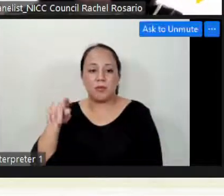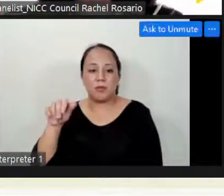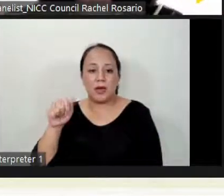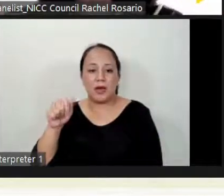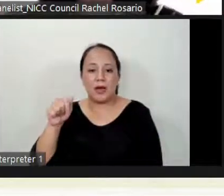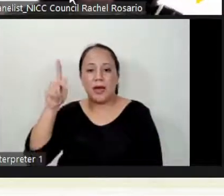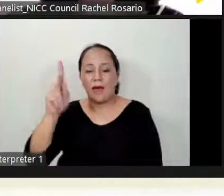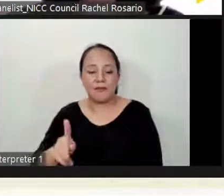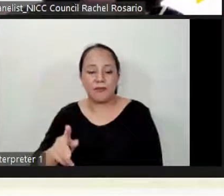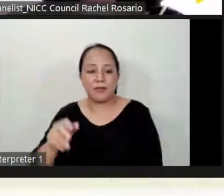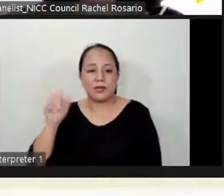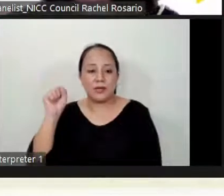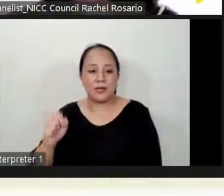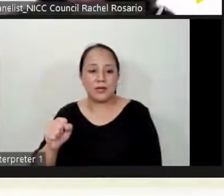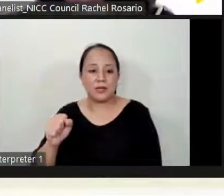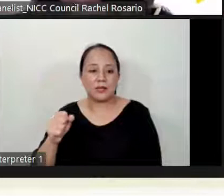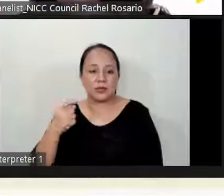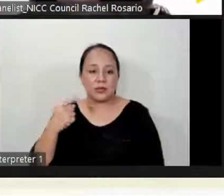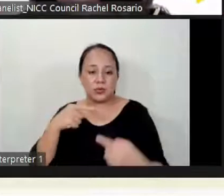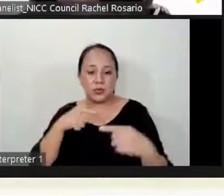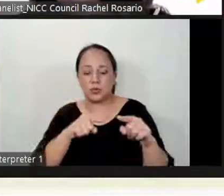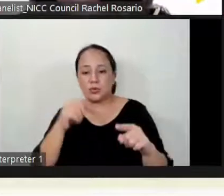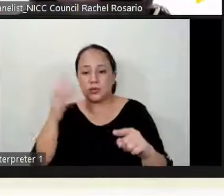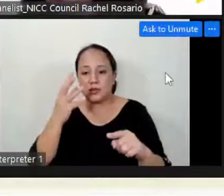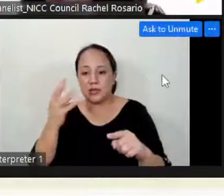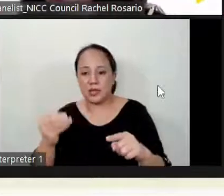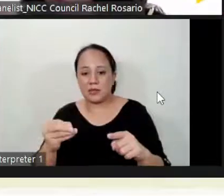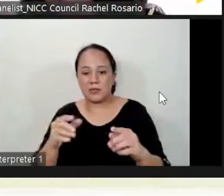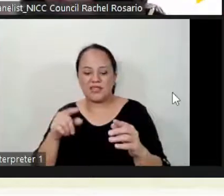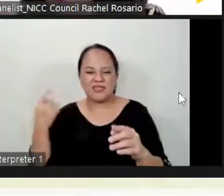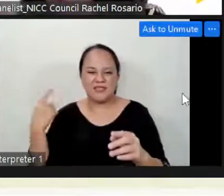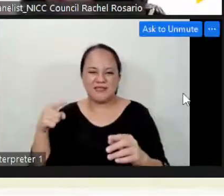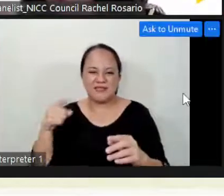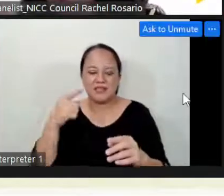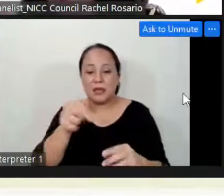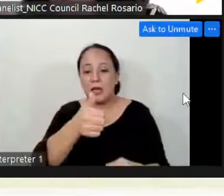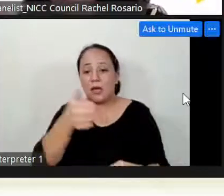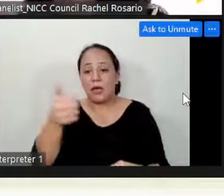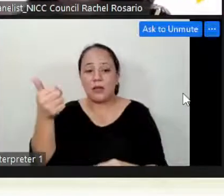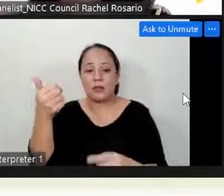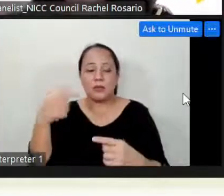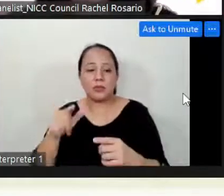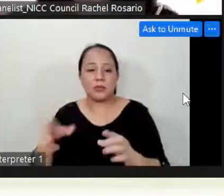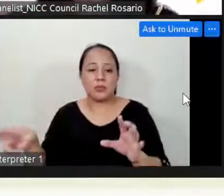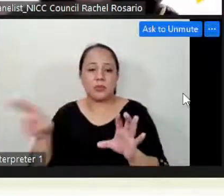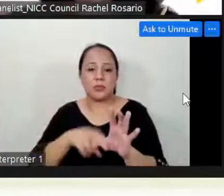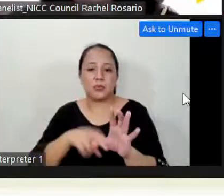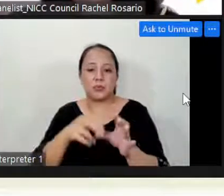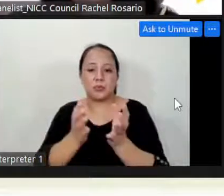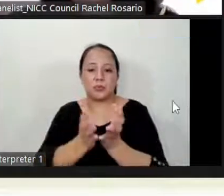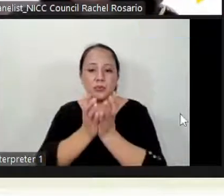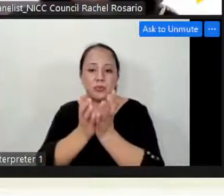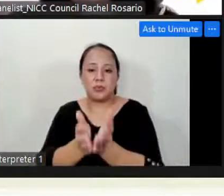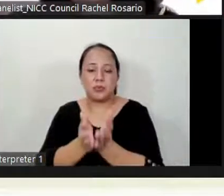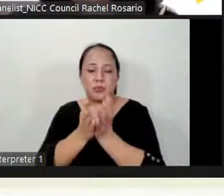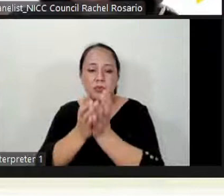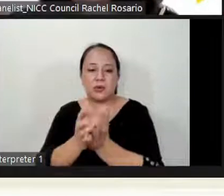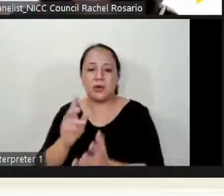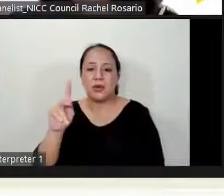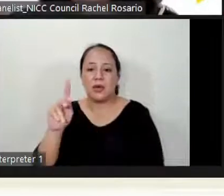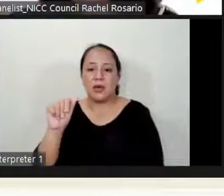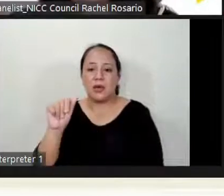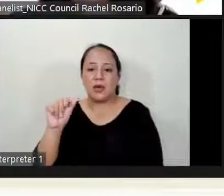are able to go to Batangas, though it's a long travel. The other half po, sumasakay ng bangka, pumupunta po sa Kalibo,